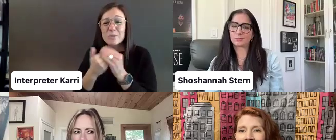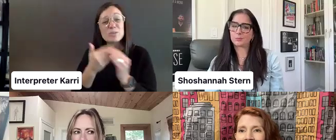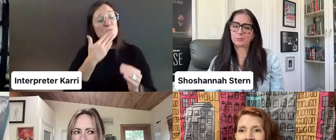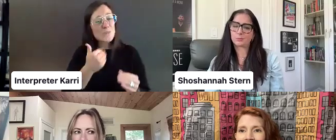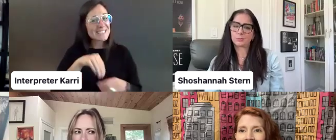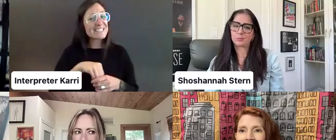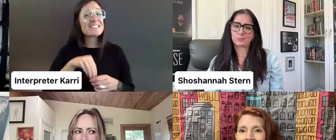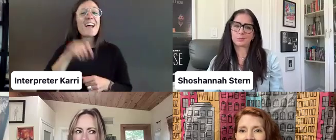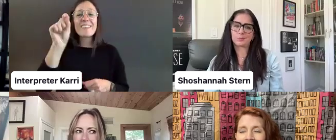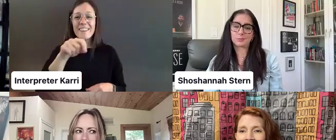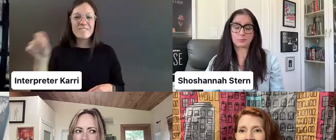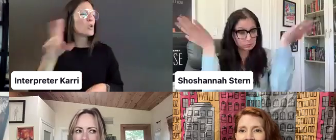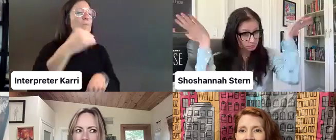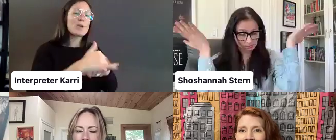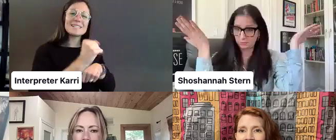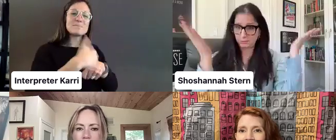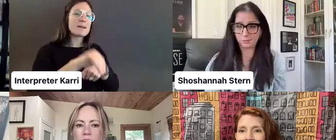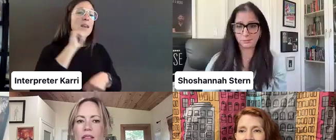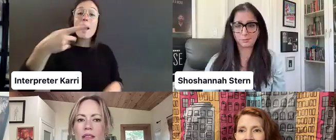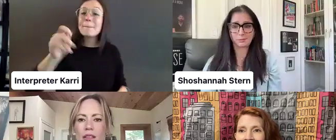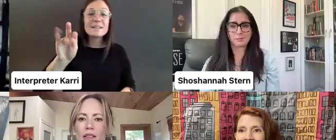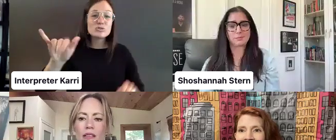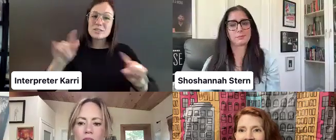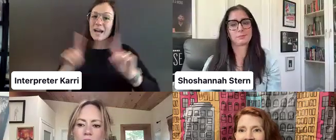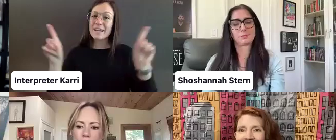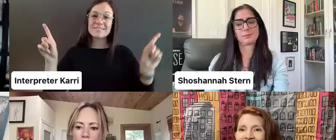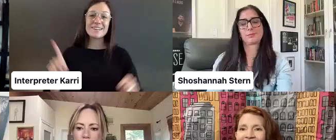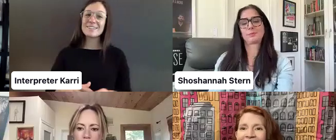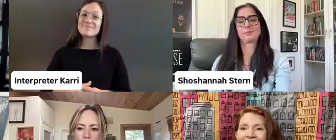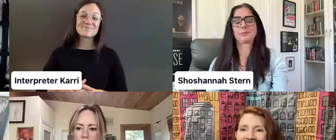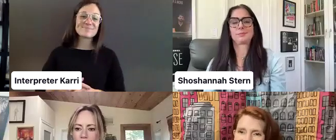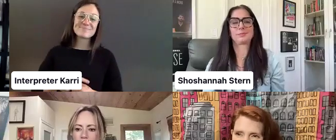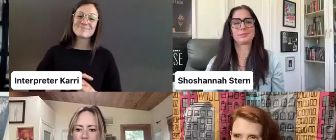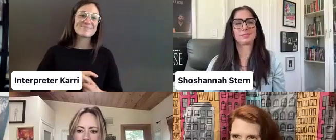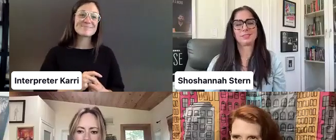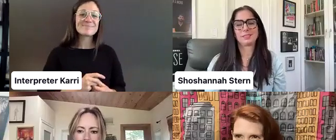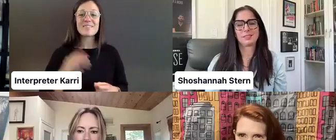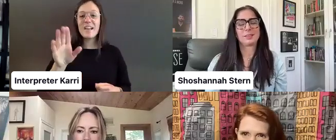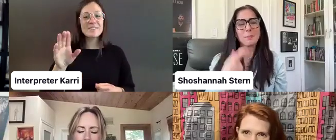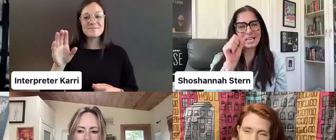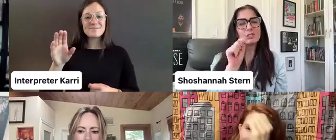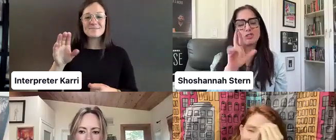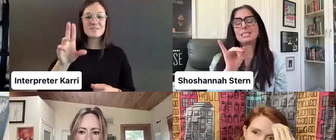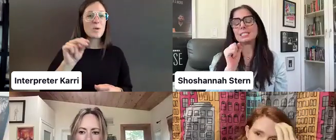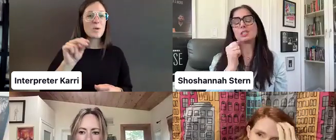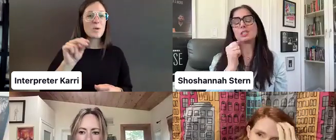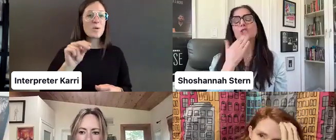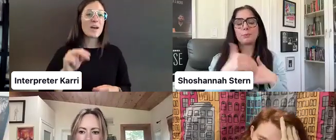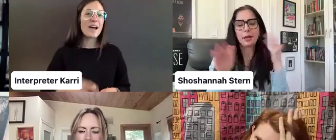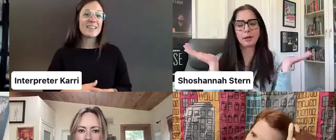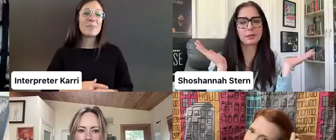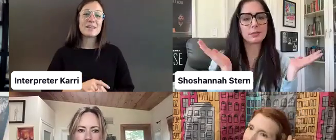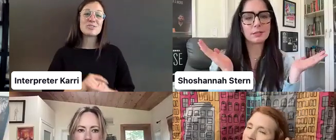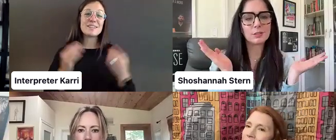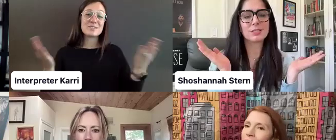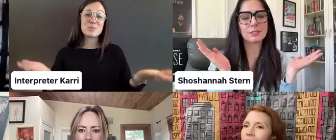and therefore Bread is bread. It's not pastry. I'm I- going to be very literal about this. Oh man. I